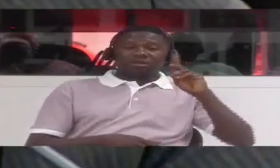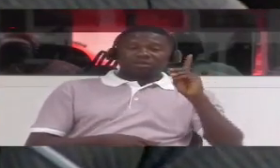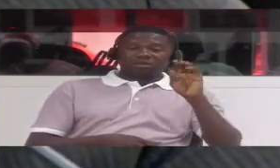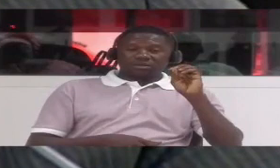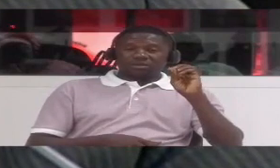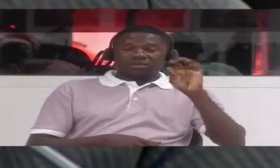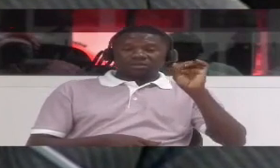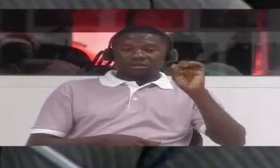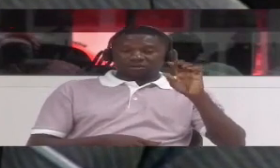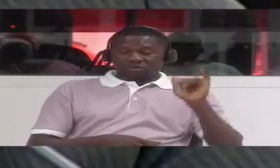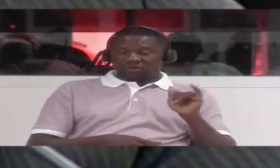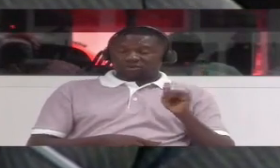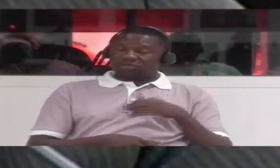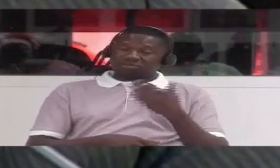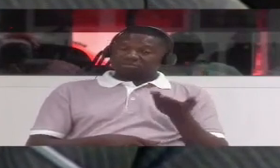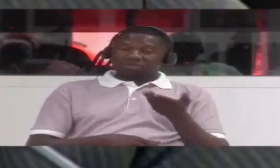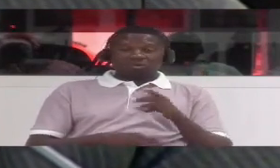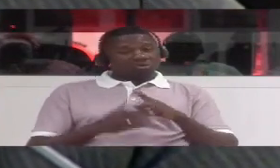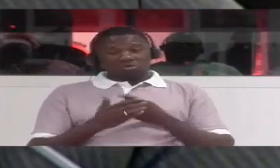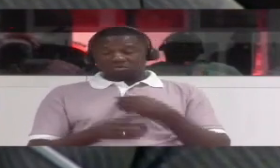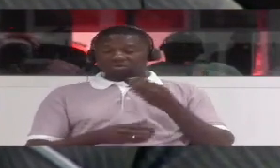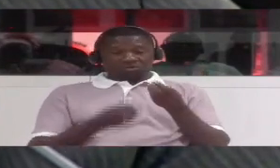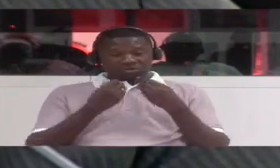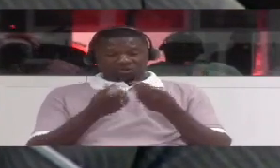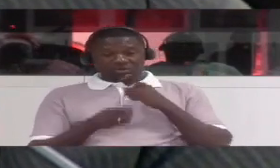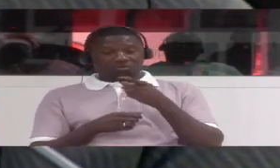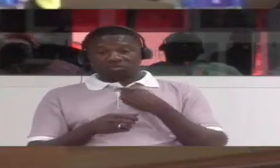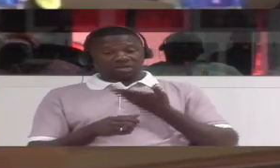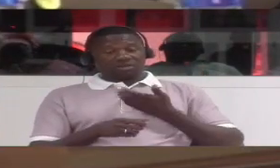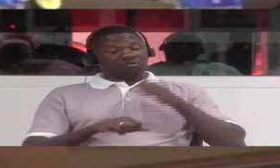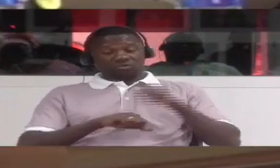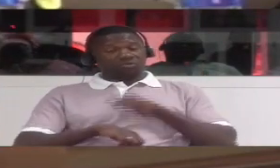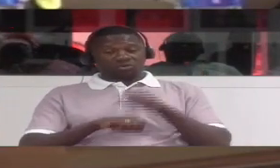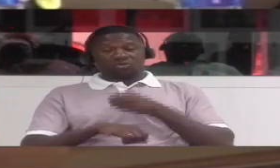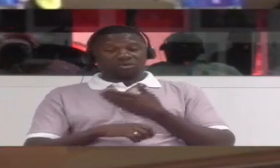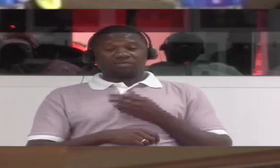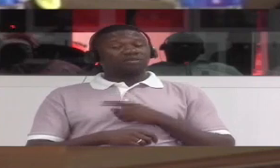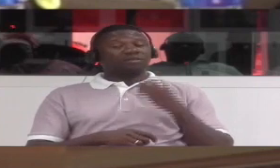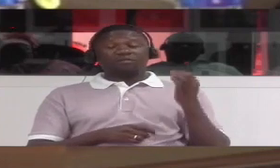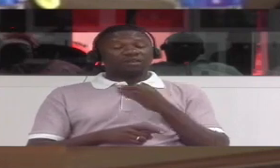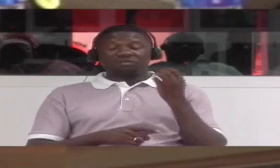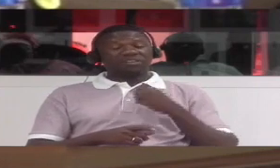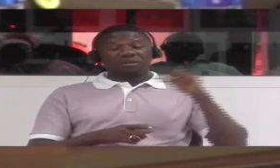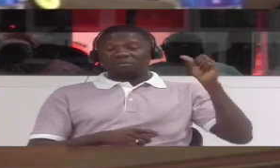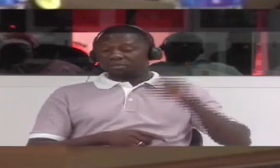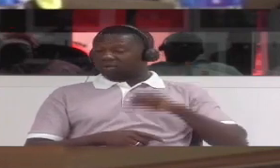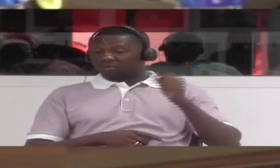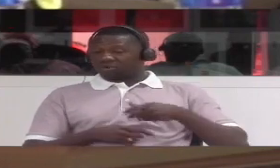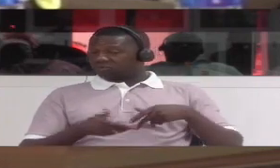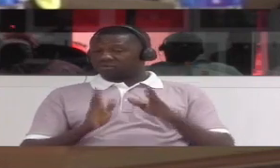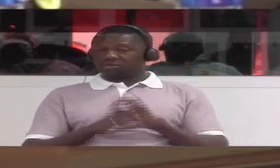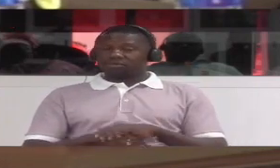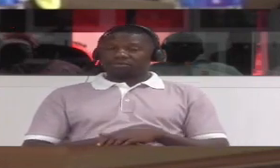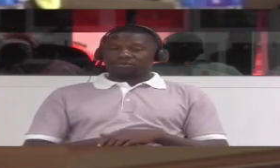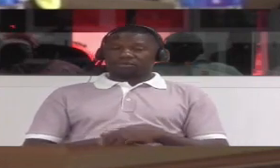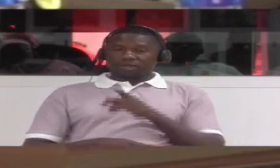told that he was tortured in very gruesome ways. And do you know who allegedly tortured